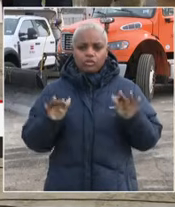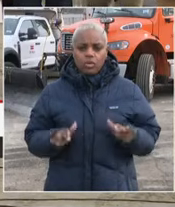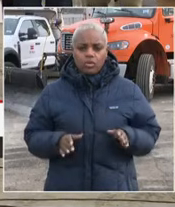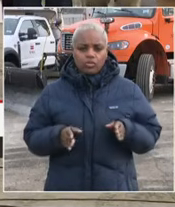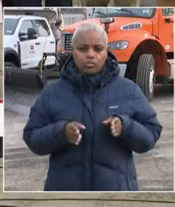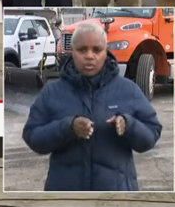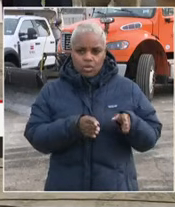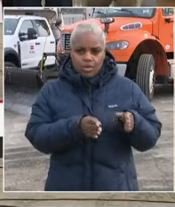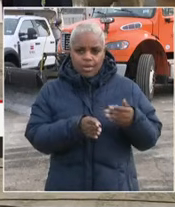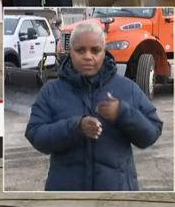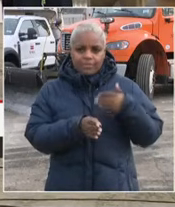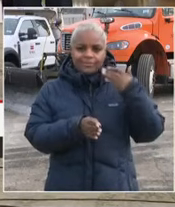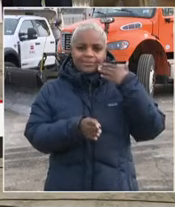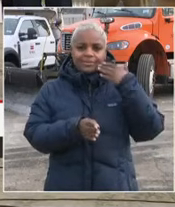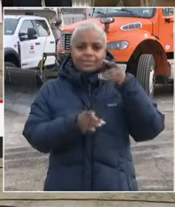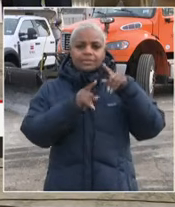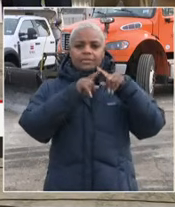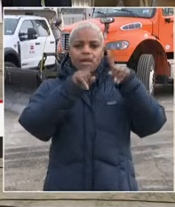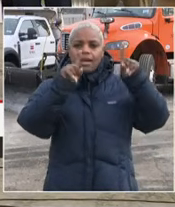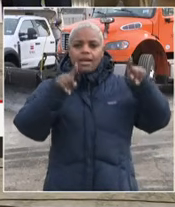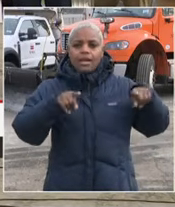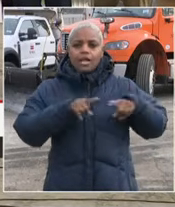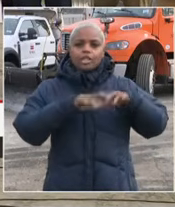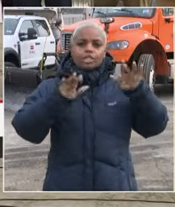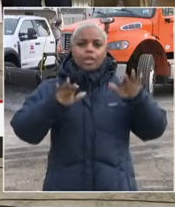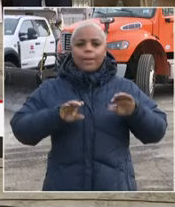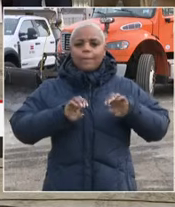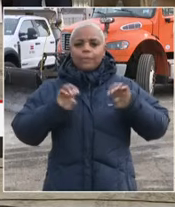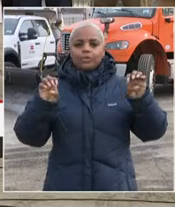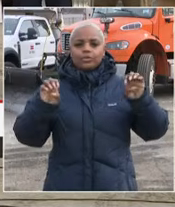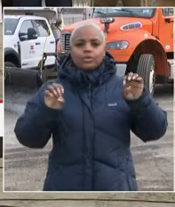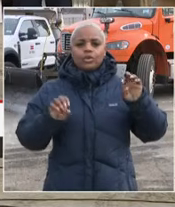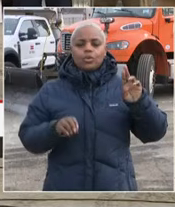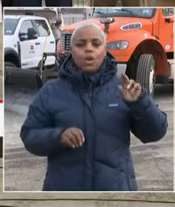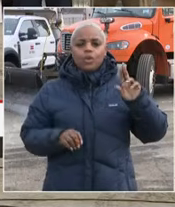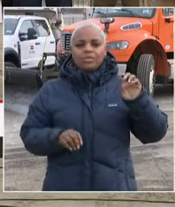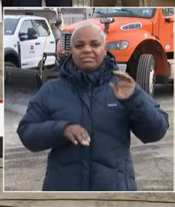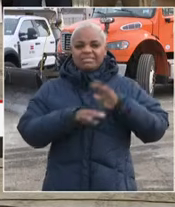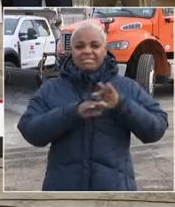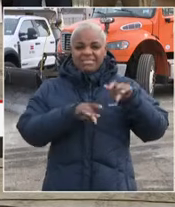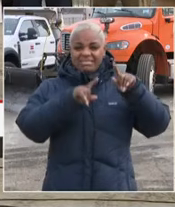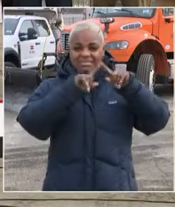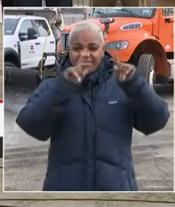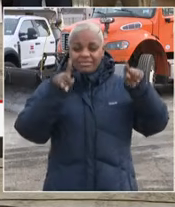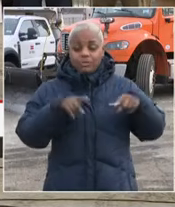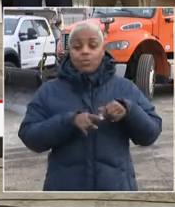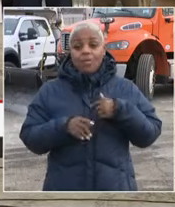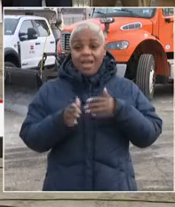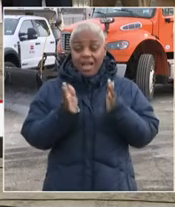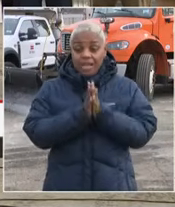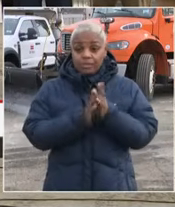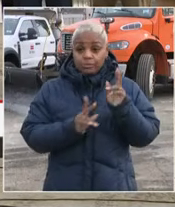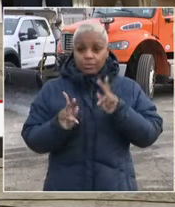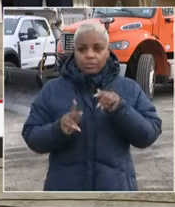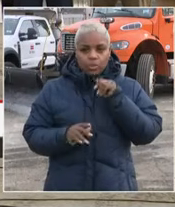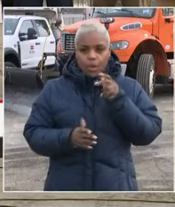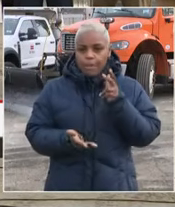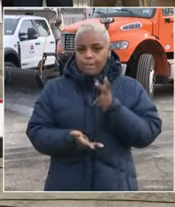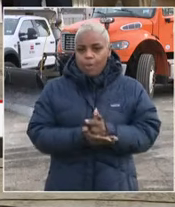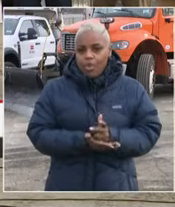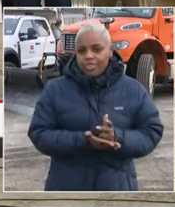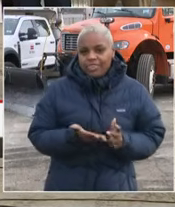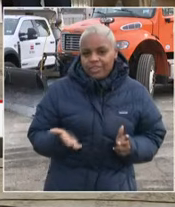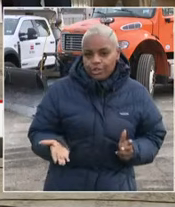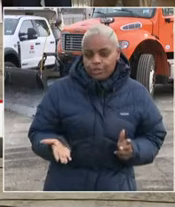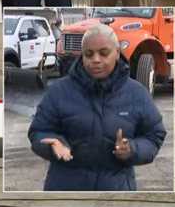are usually arterial streets and they are critical for police and fire to get from point A to B during the event. So for DPW and the